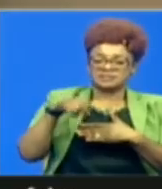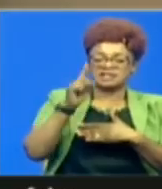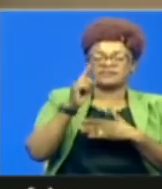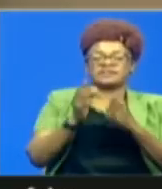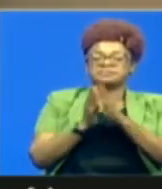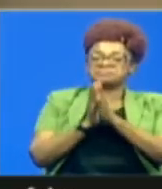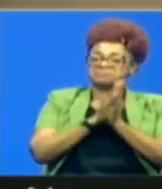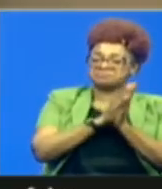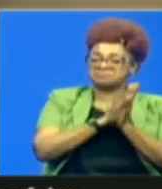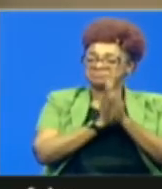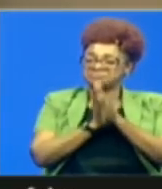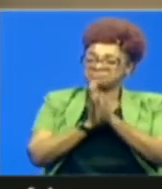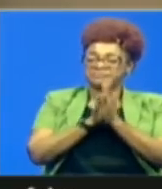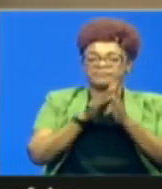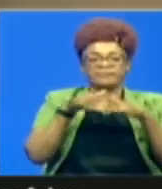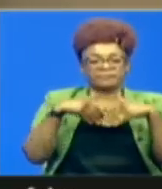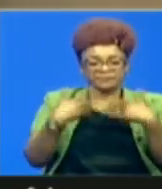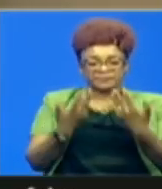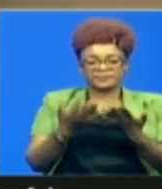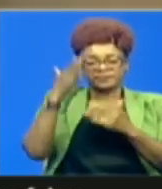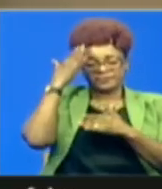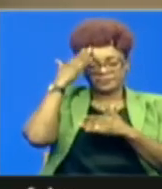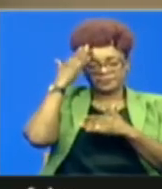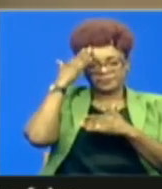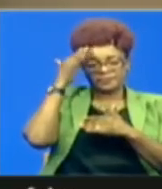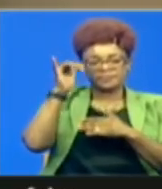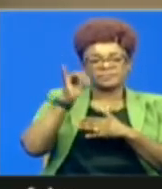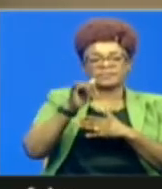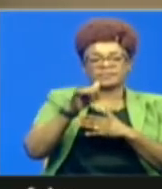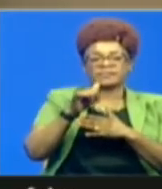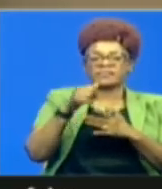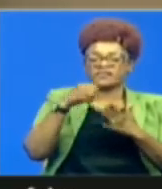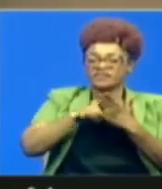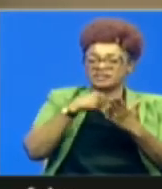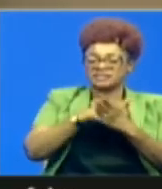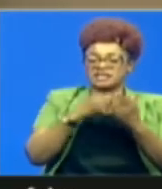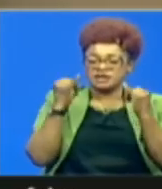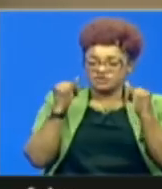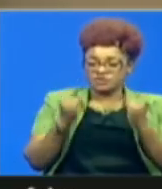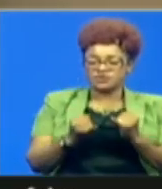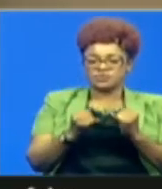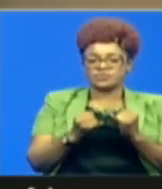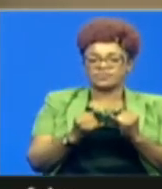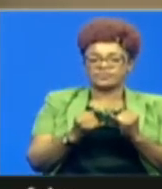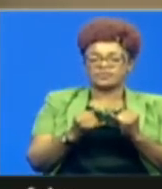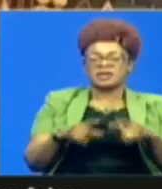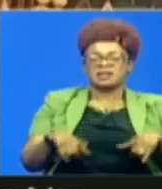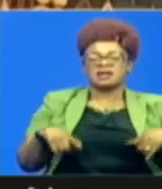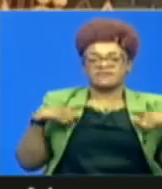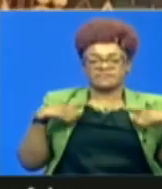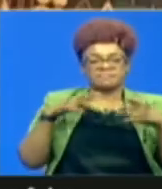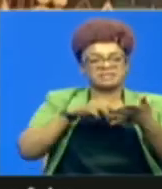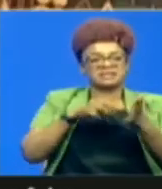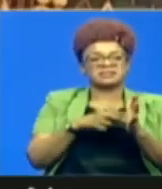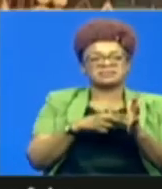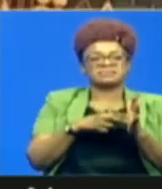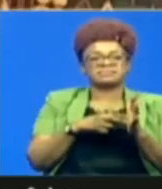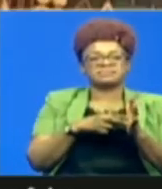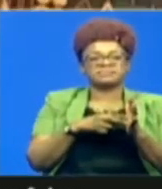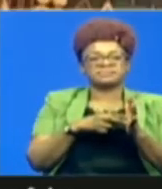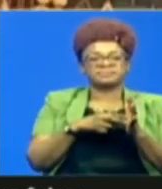narrates how she mustered the will to firstly fight and what her new lease on life means. I